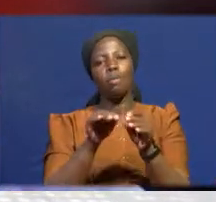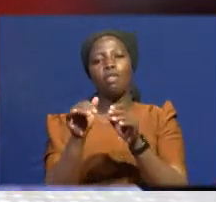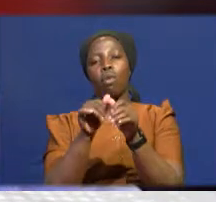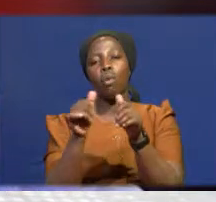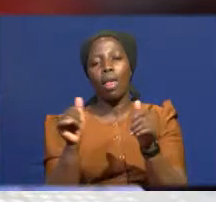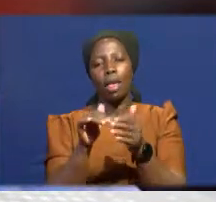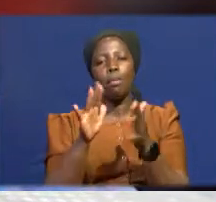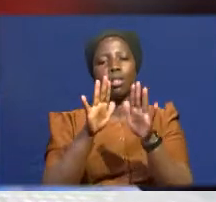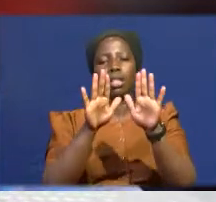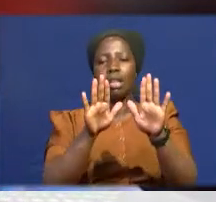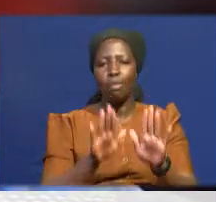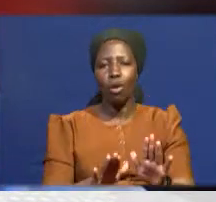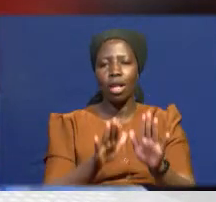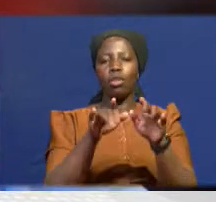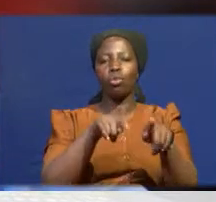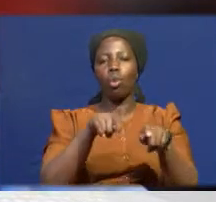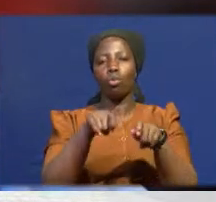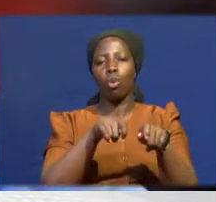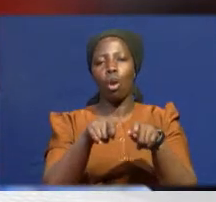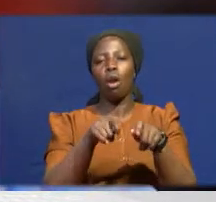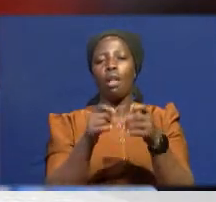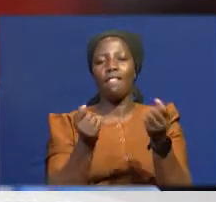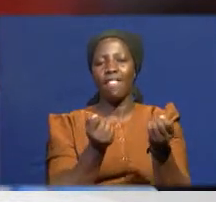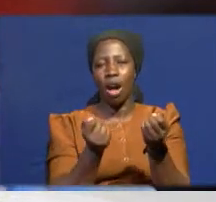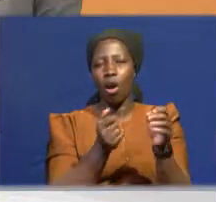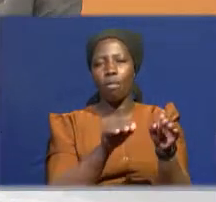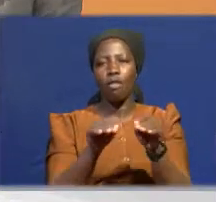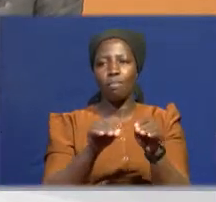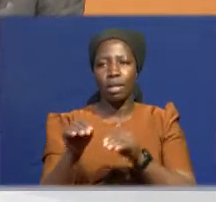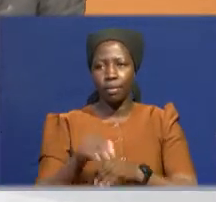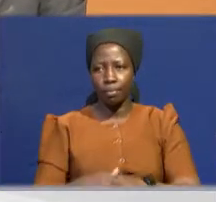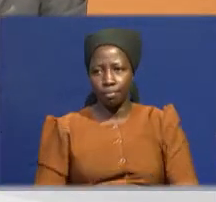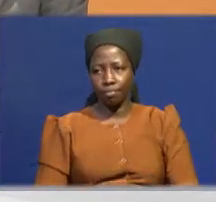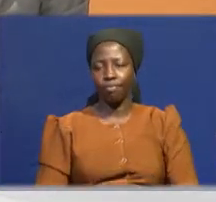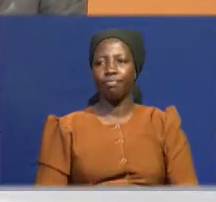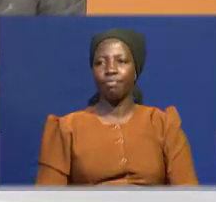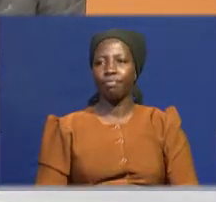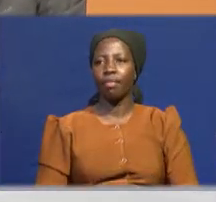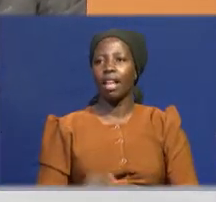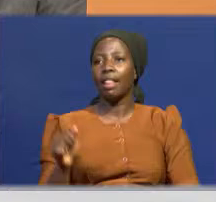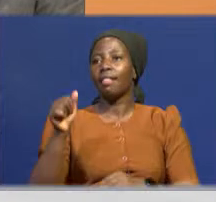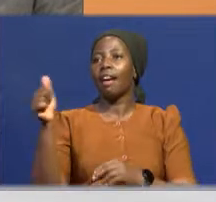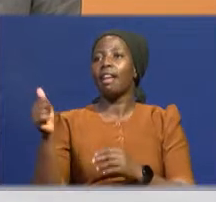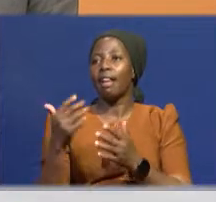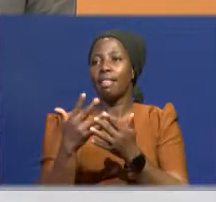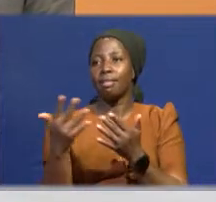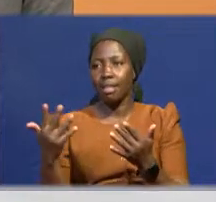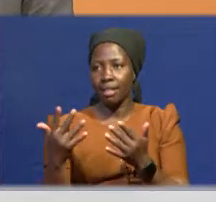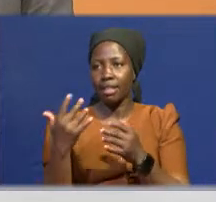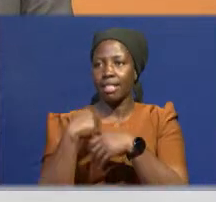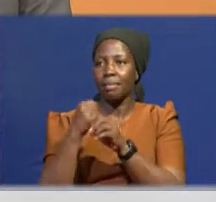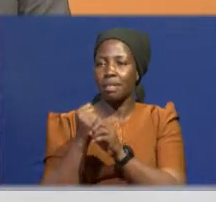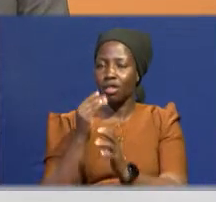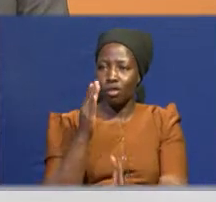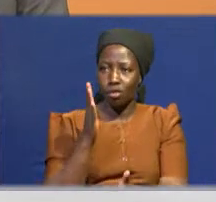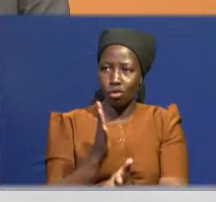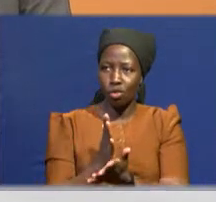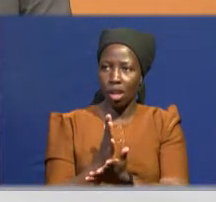to get the traffic flowing, nothing else. Now, the other one is also, you know, making sure that